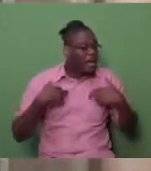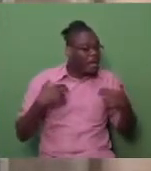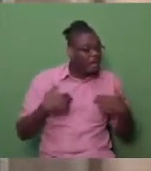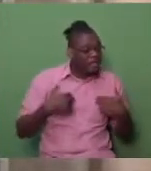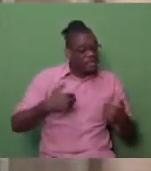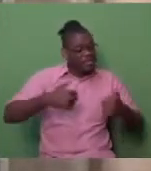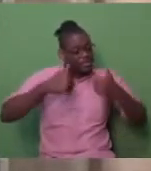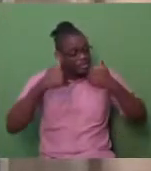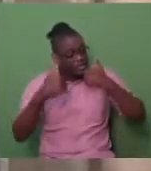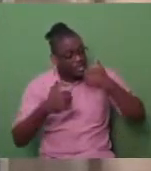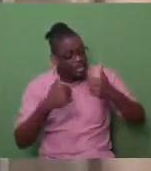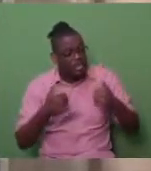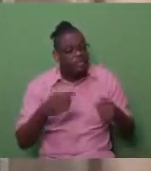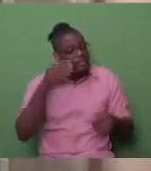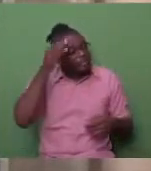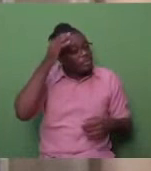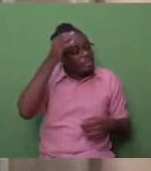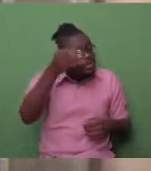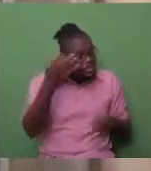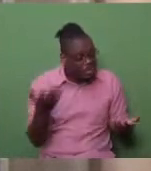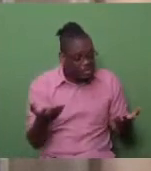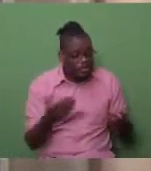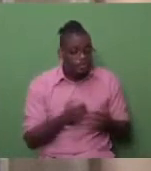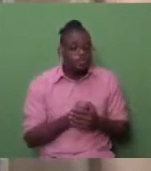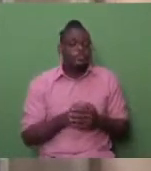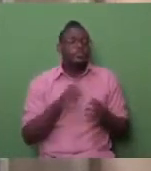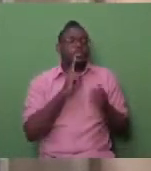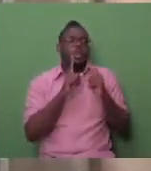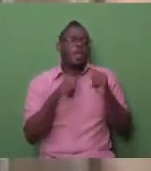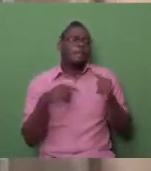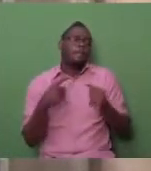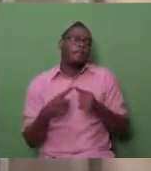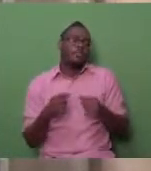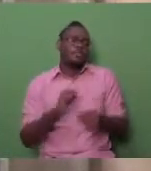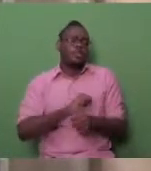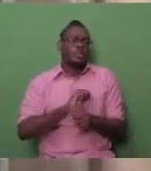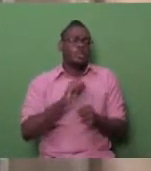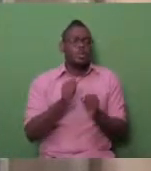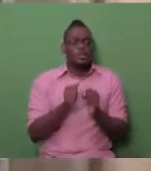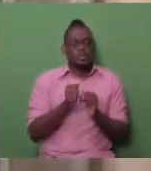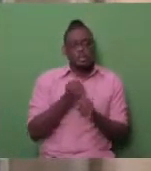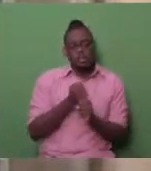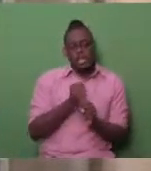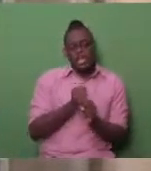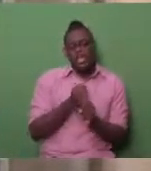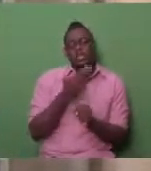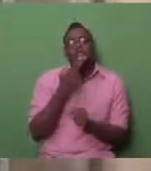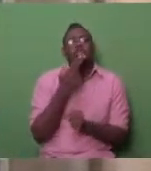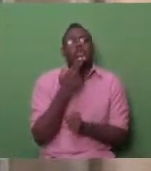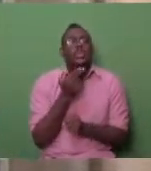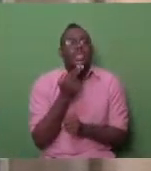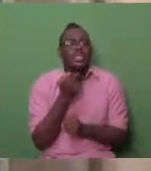Processing Complex, a sugar manufacturing facility, an East-West Corridor